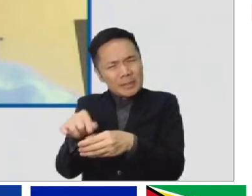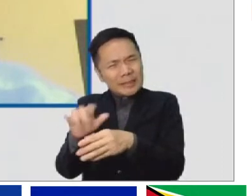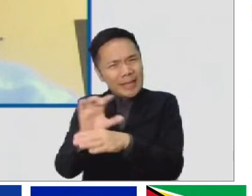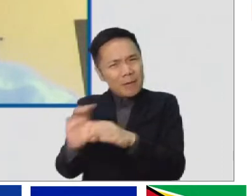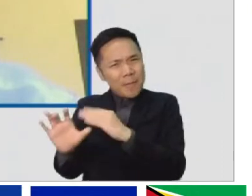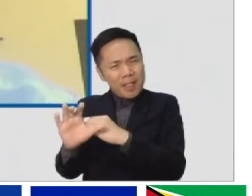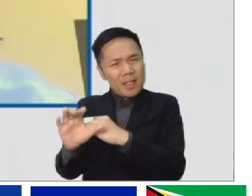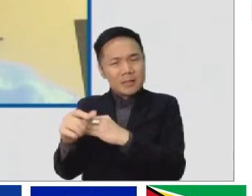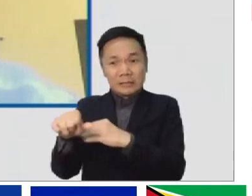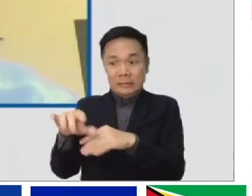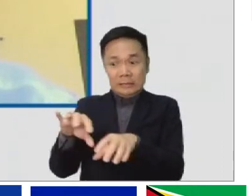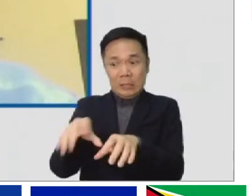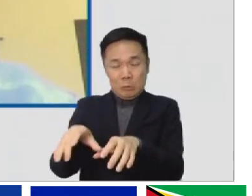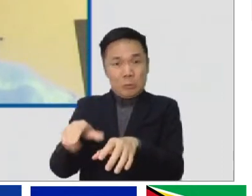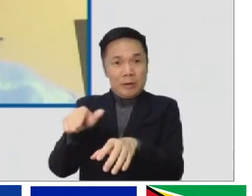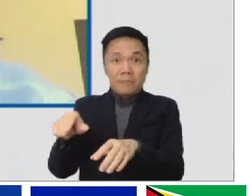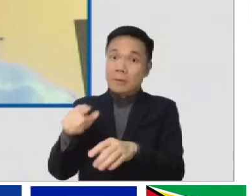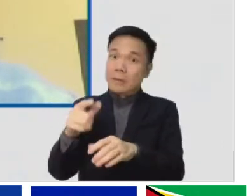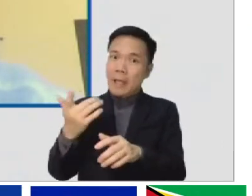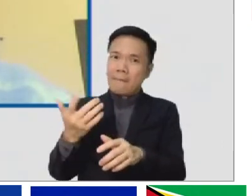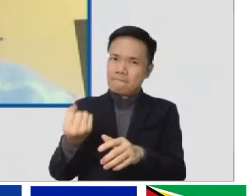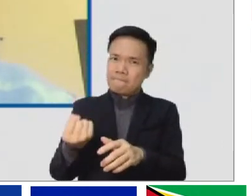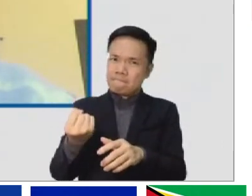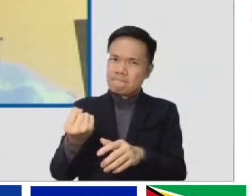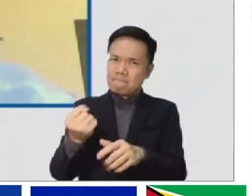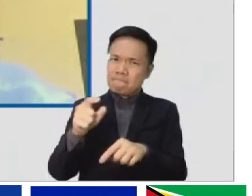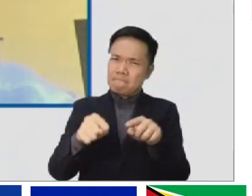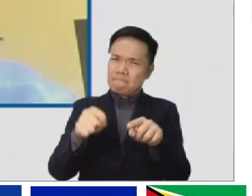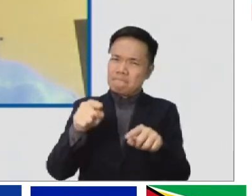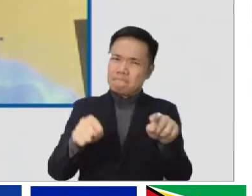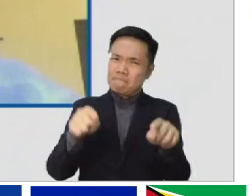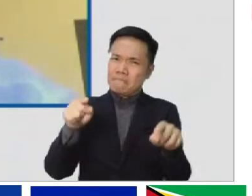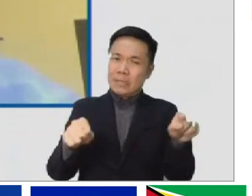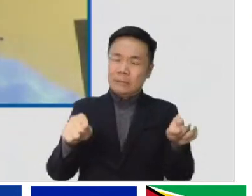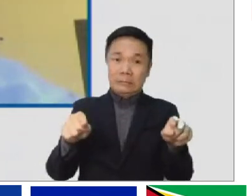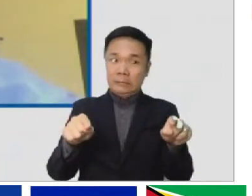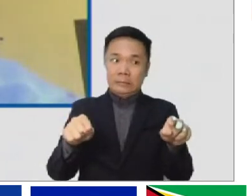of conditions and situations which many large countries do not face.